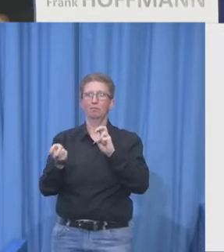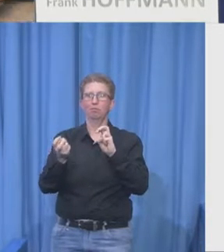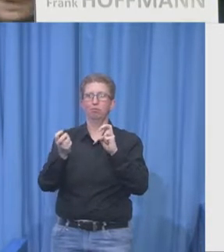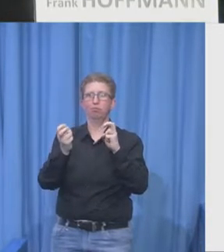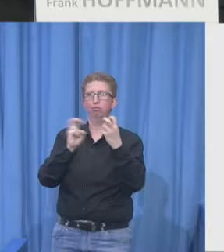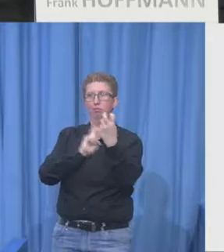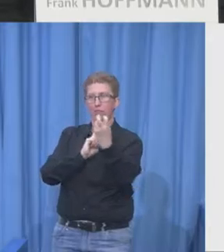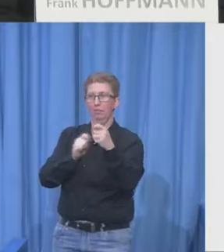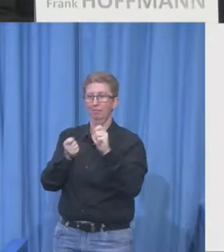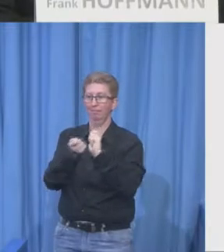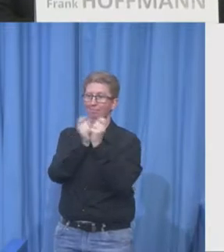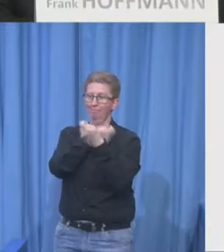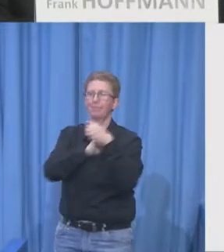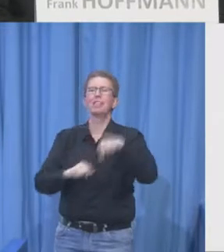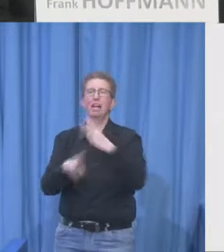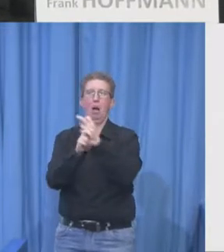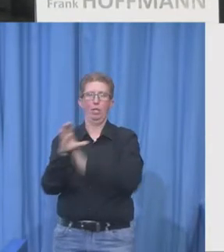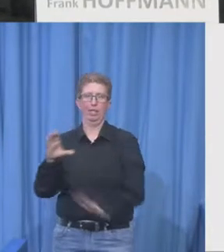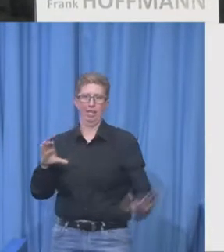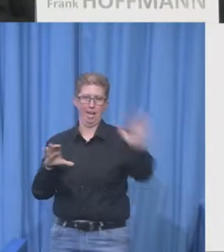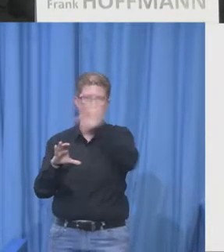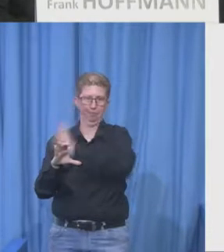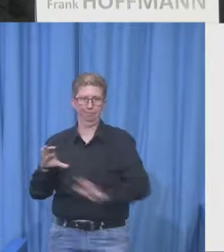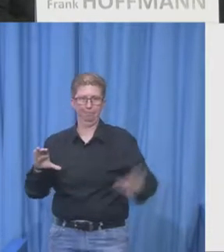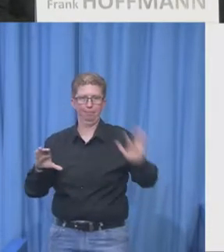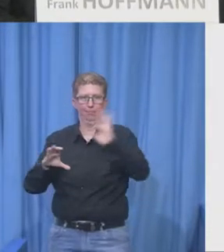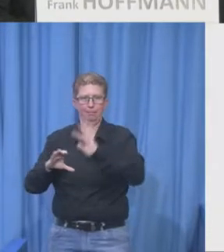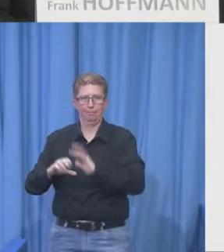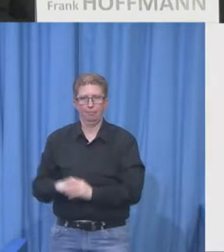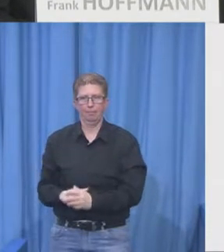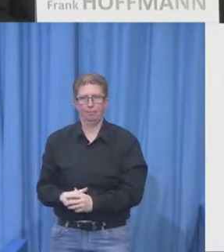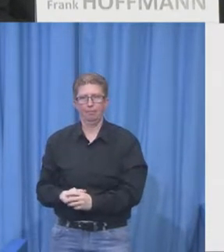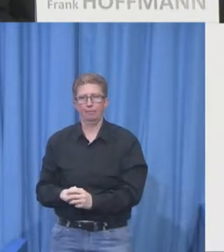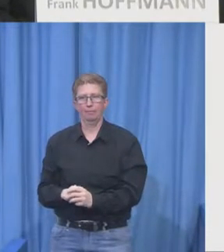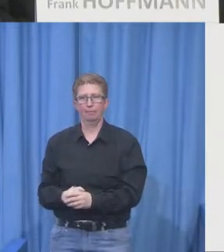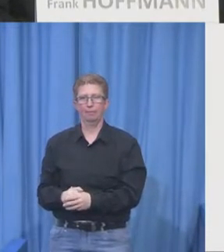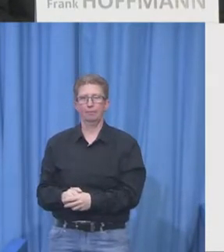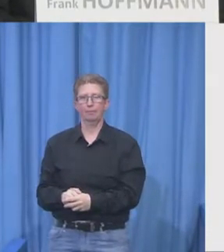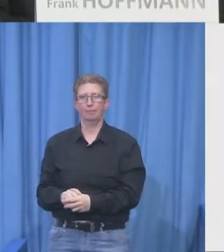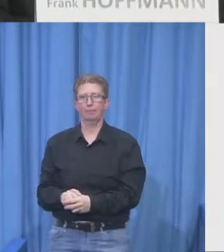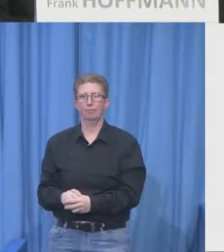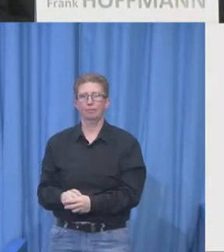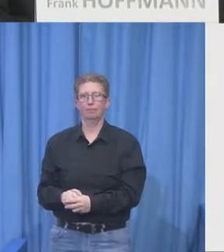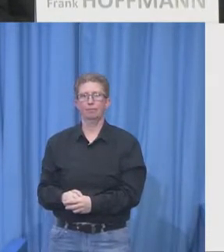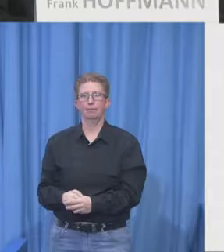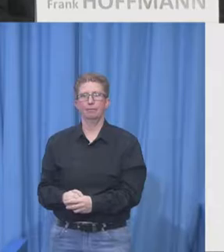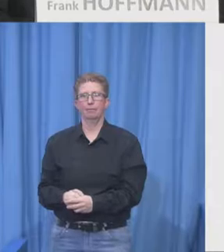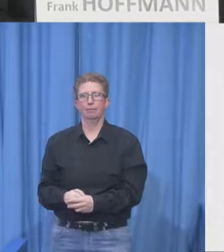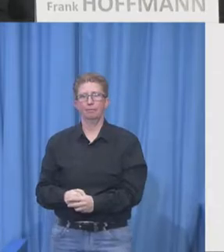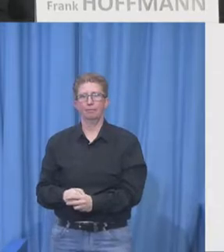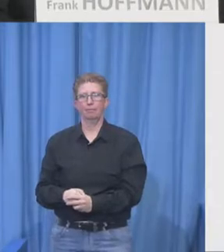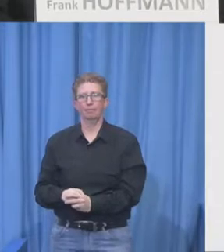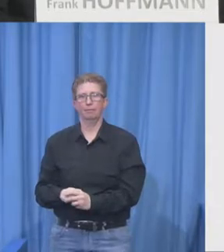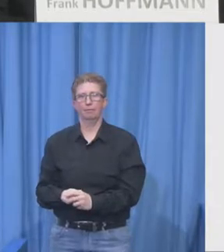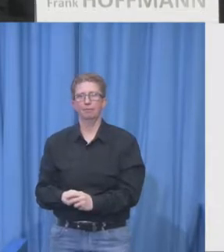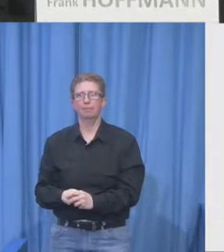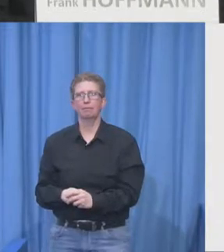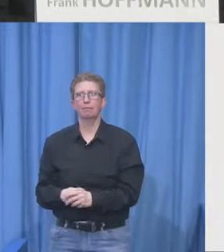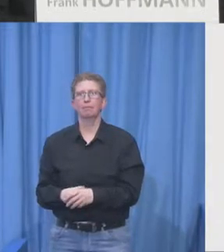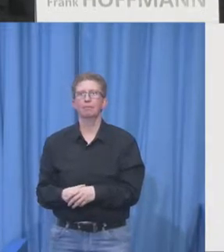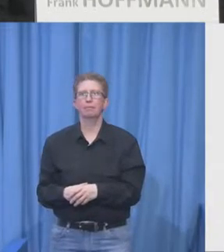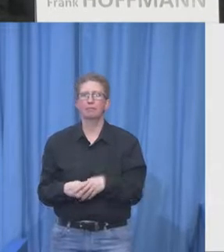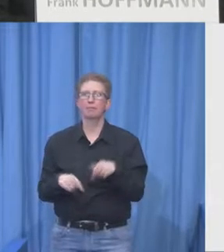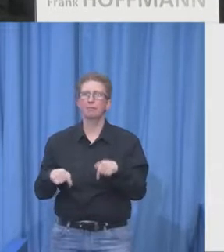On the other hand, we do have a first pilot project which was finished